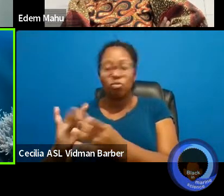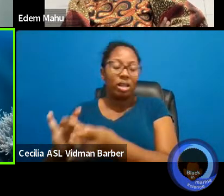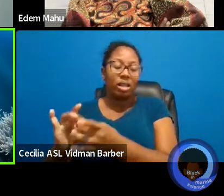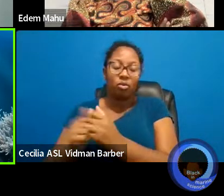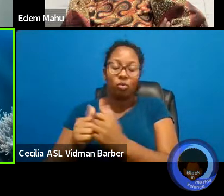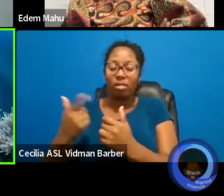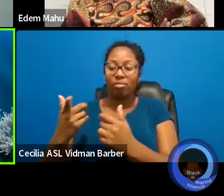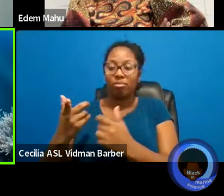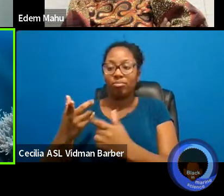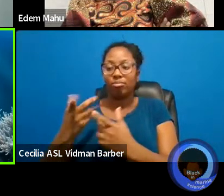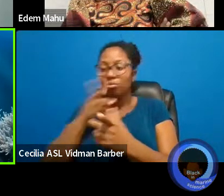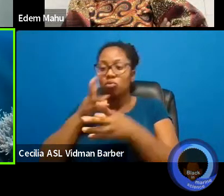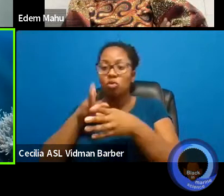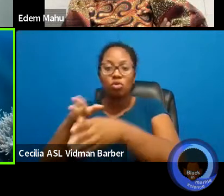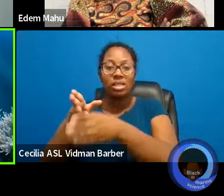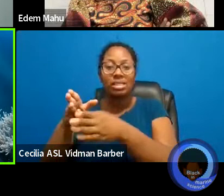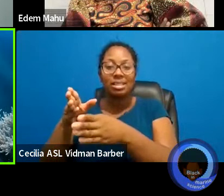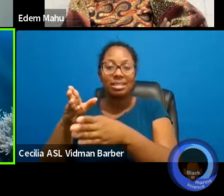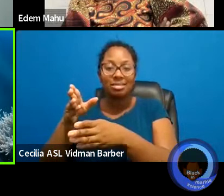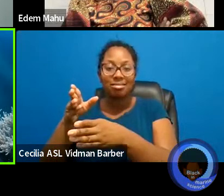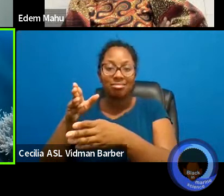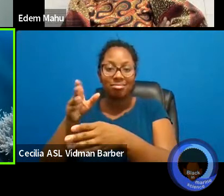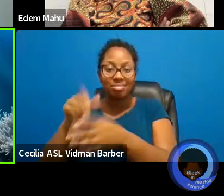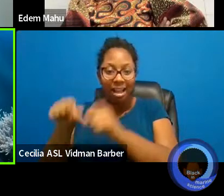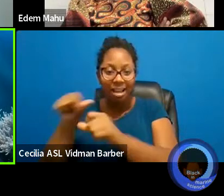face discrimination and exclusion.